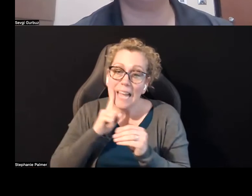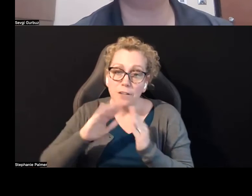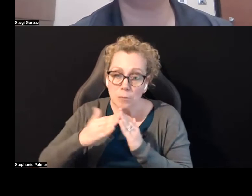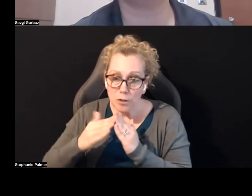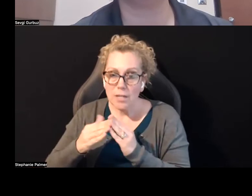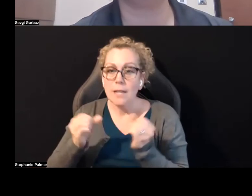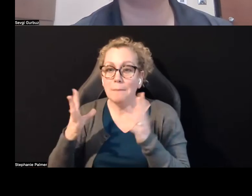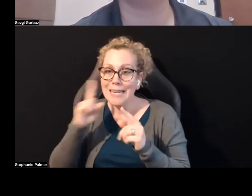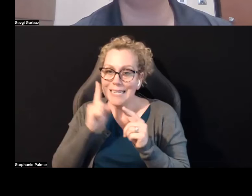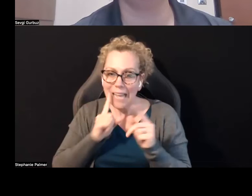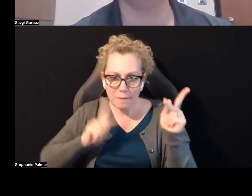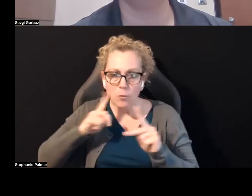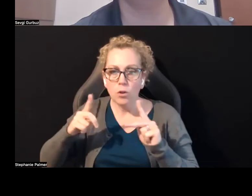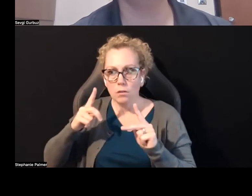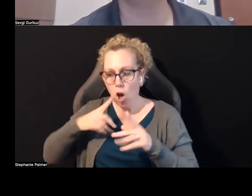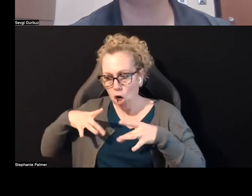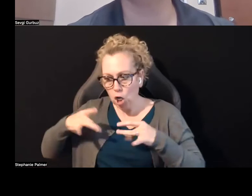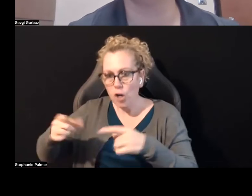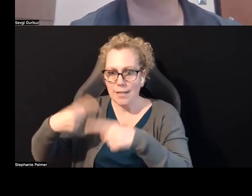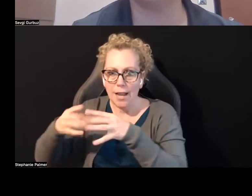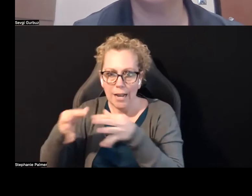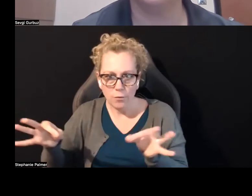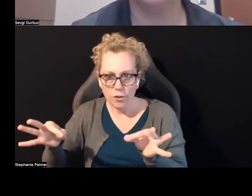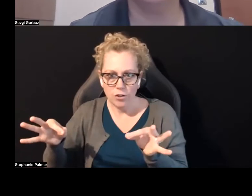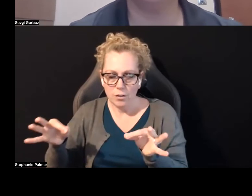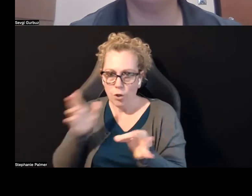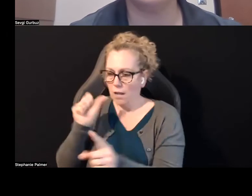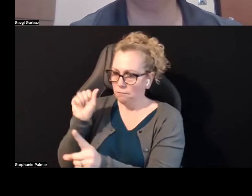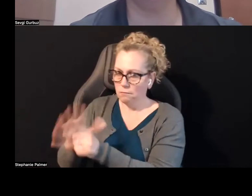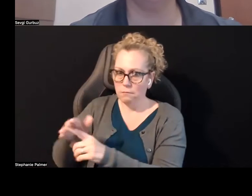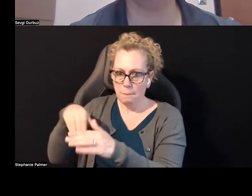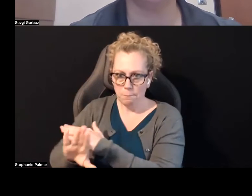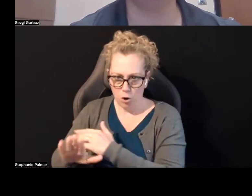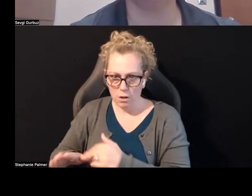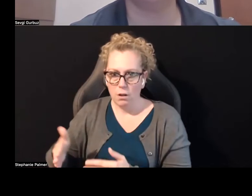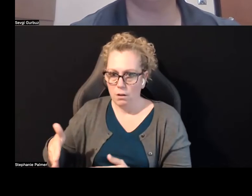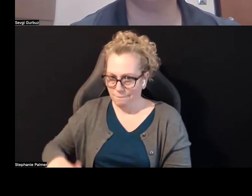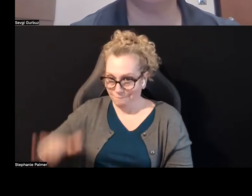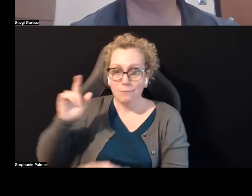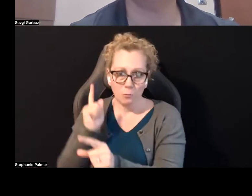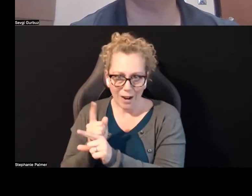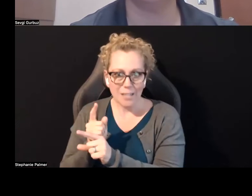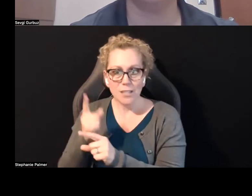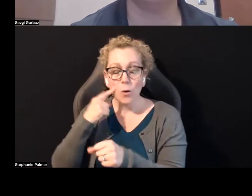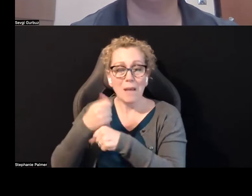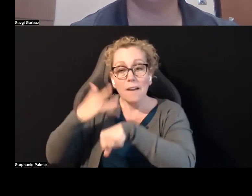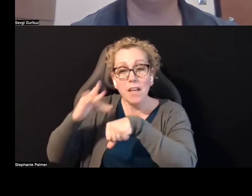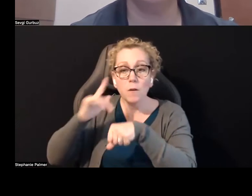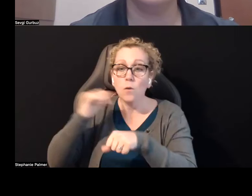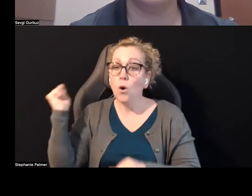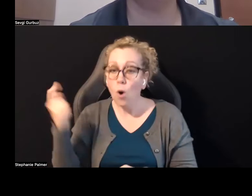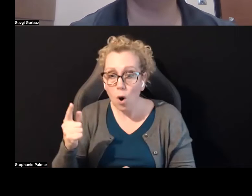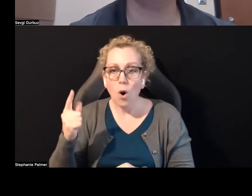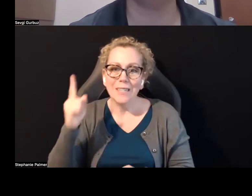want to develop a system that is open to the learners. So I do think it's an open question, and it's a design